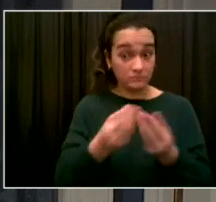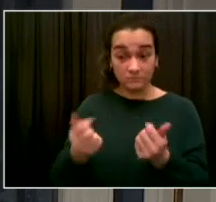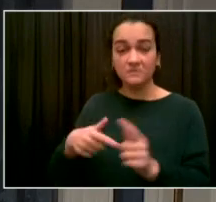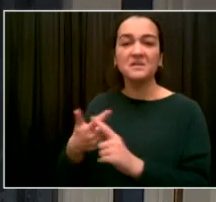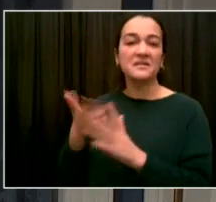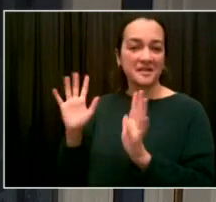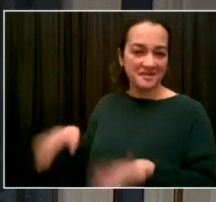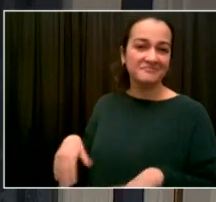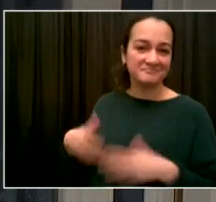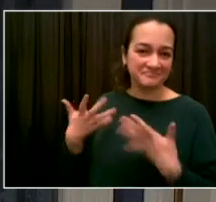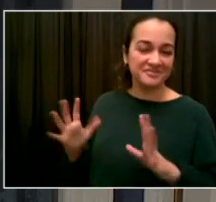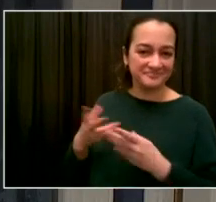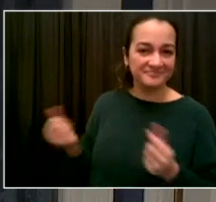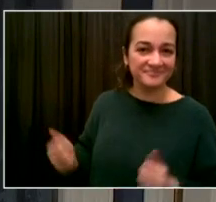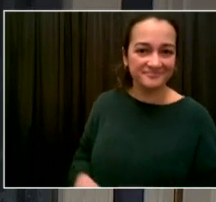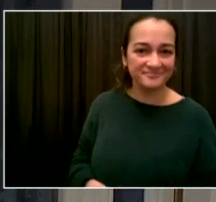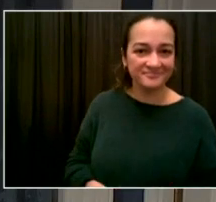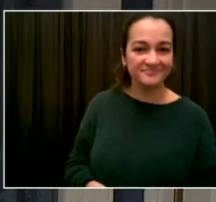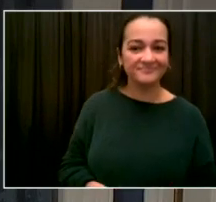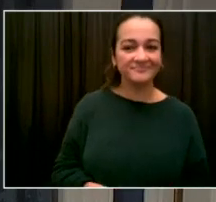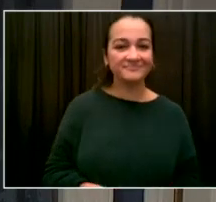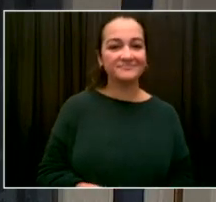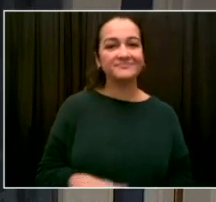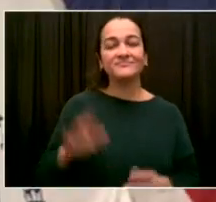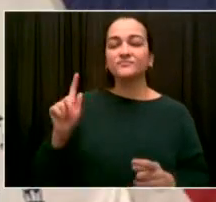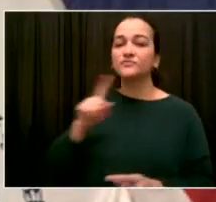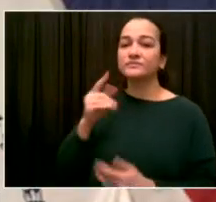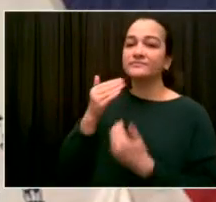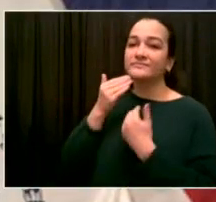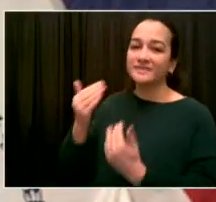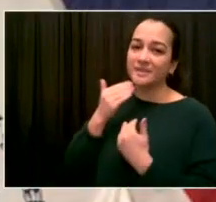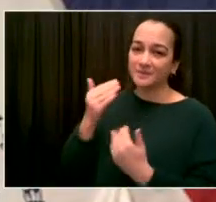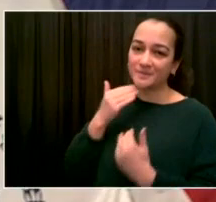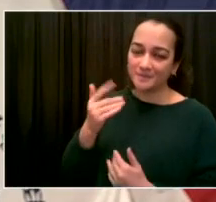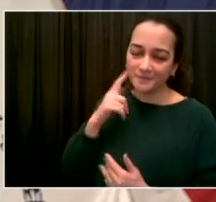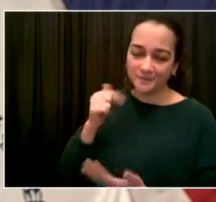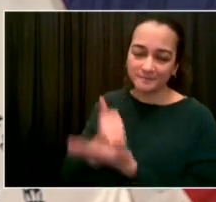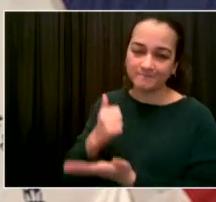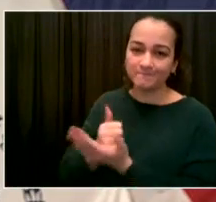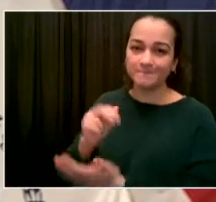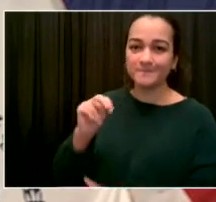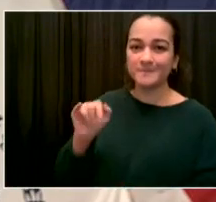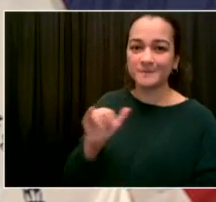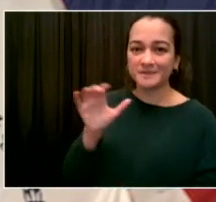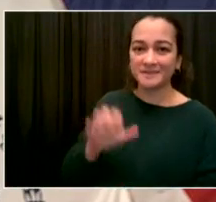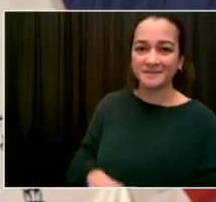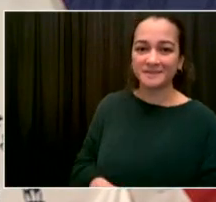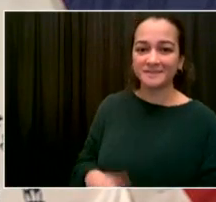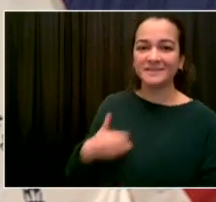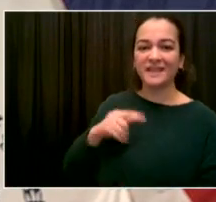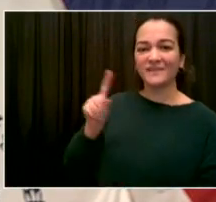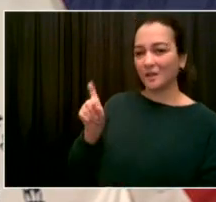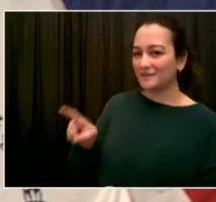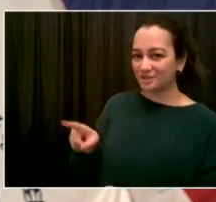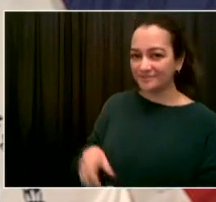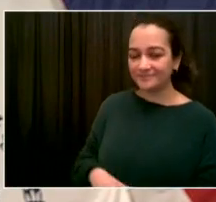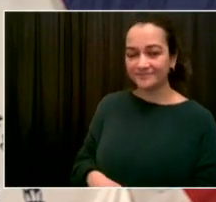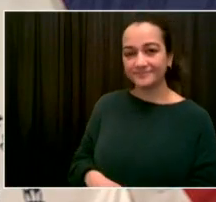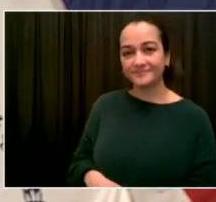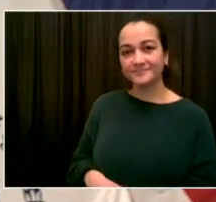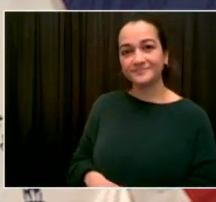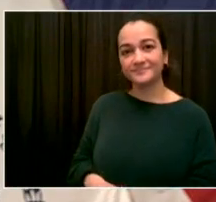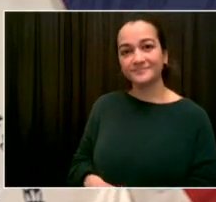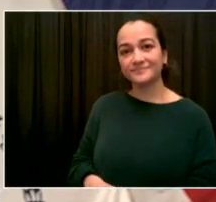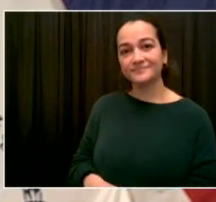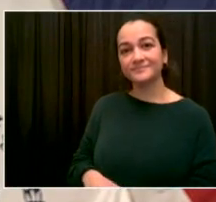going to ask very broadly, because it's on the minds of everyone. Everyone, obviously, it was a tough week. We all felt let